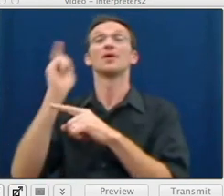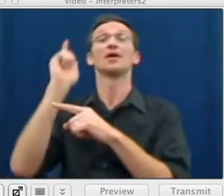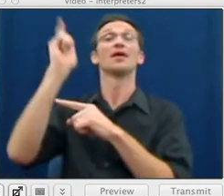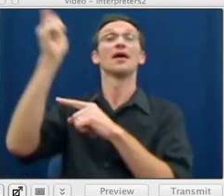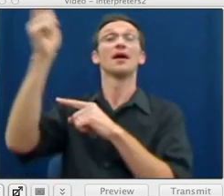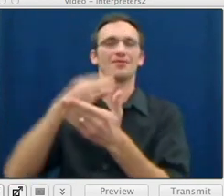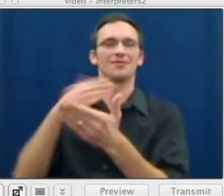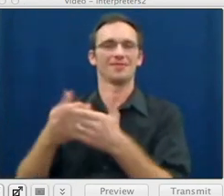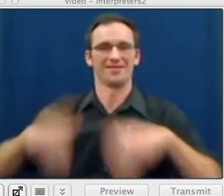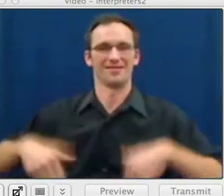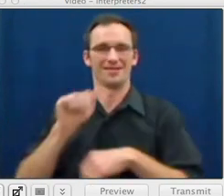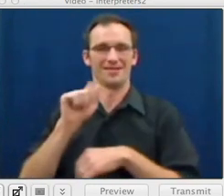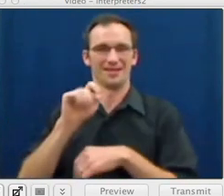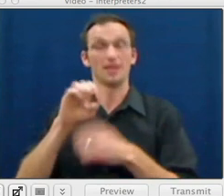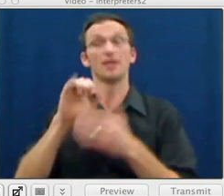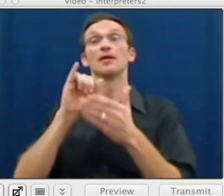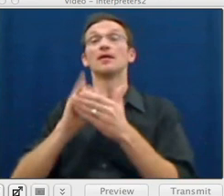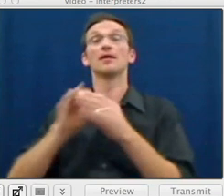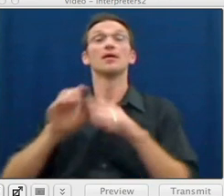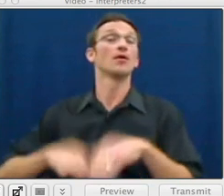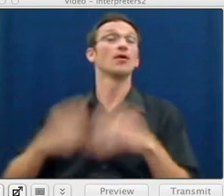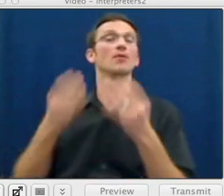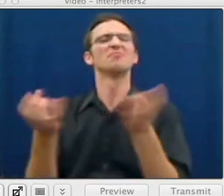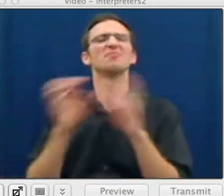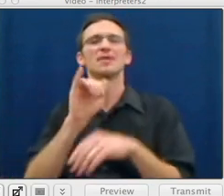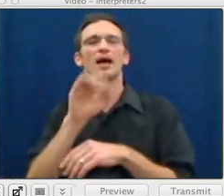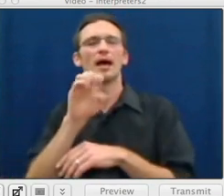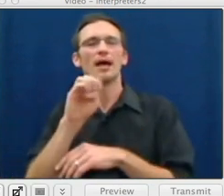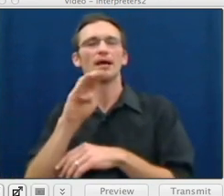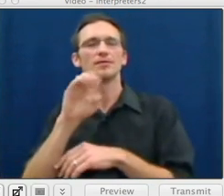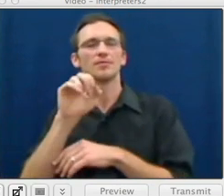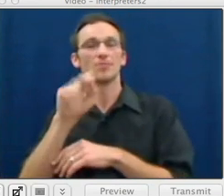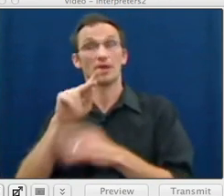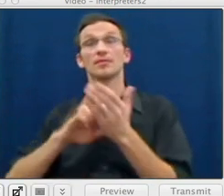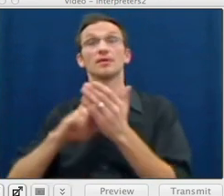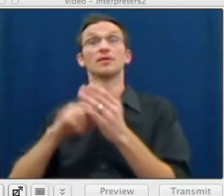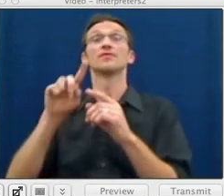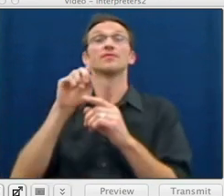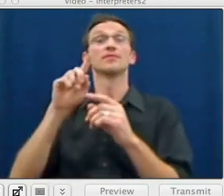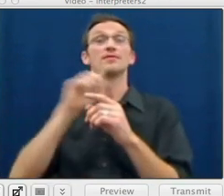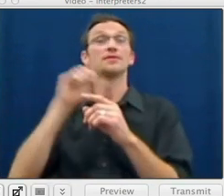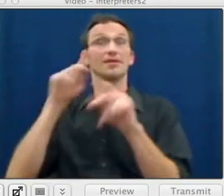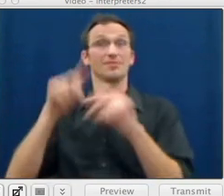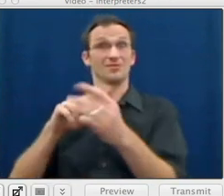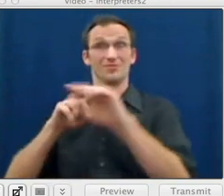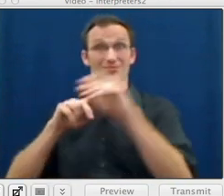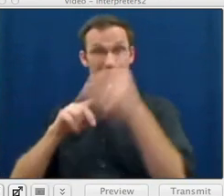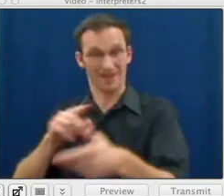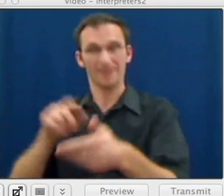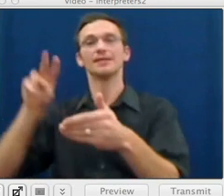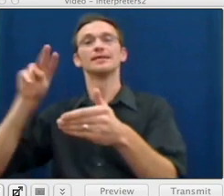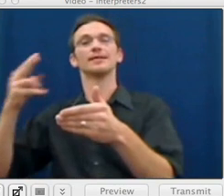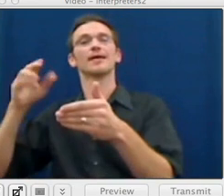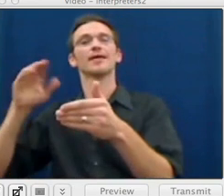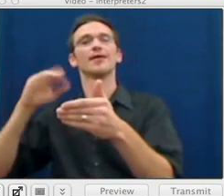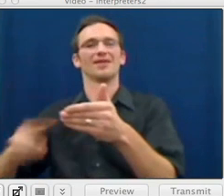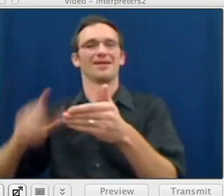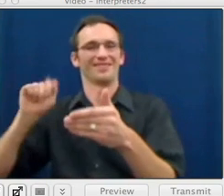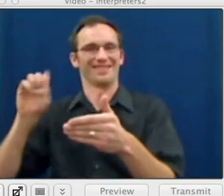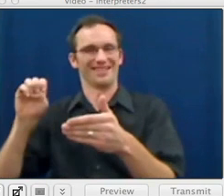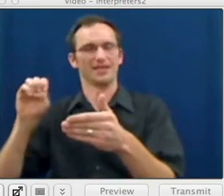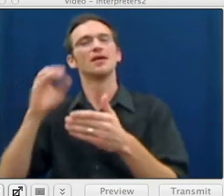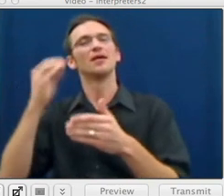which started before the second deaf person arrived. It's that icebreaker that uses toilet paper, where